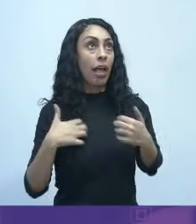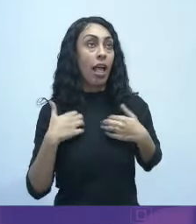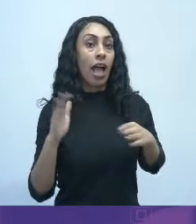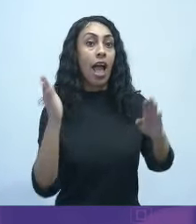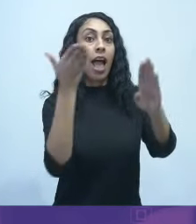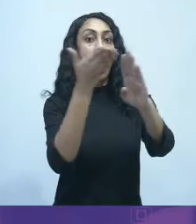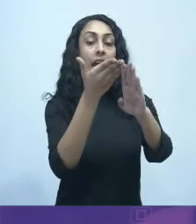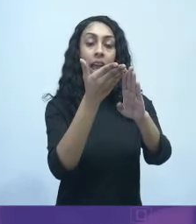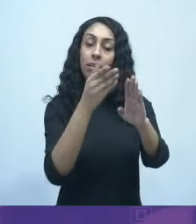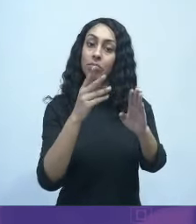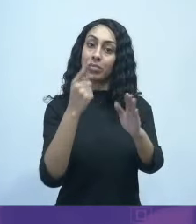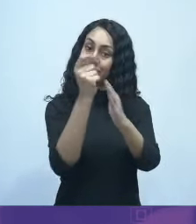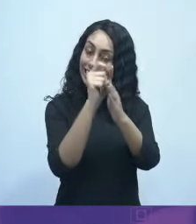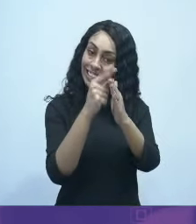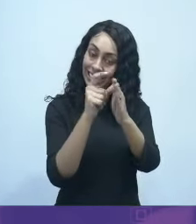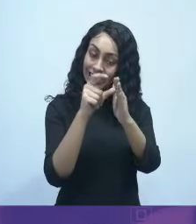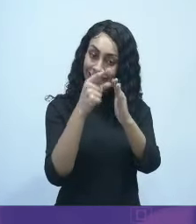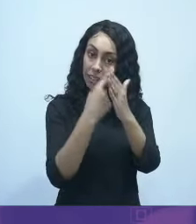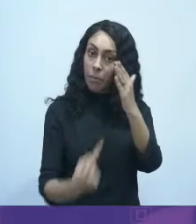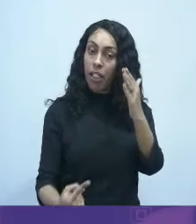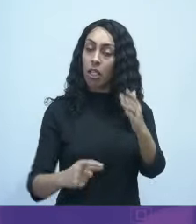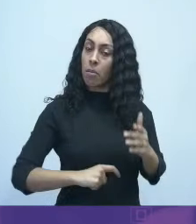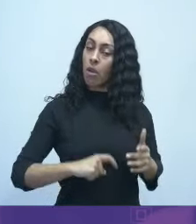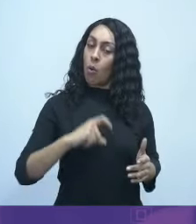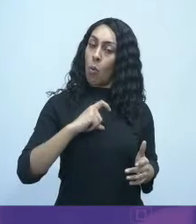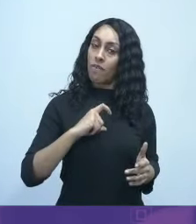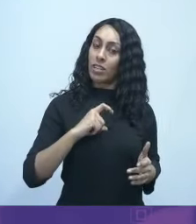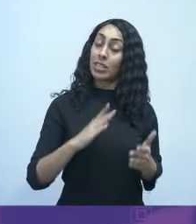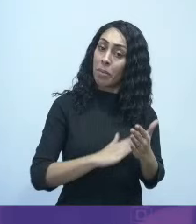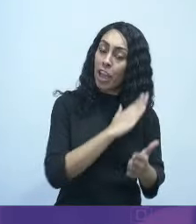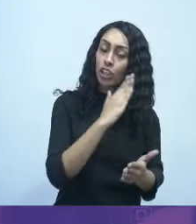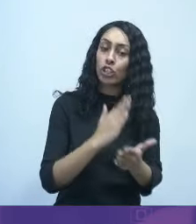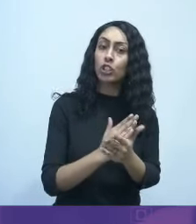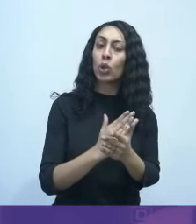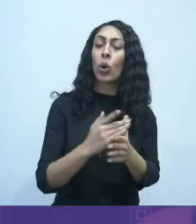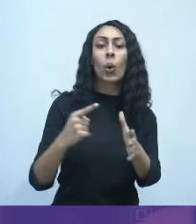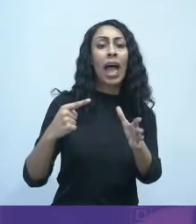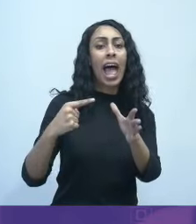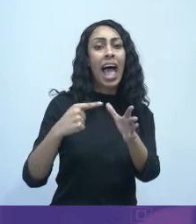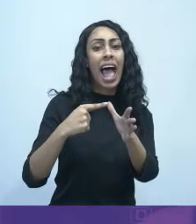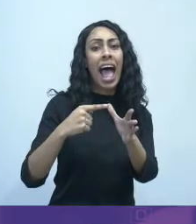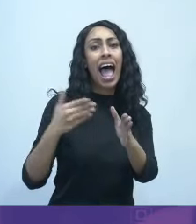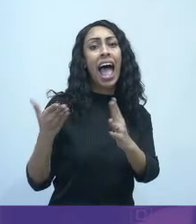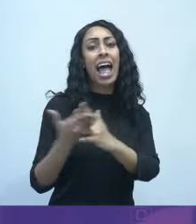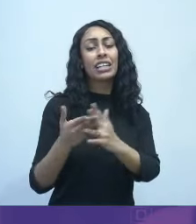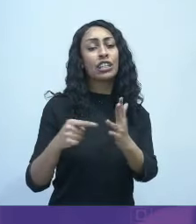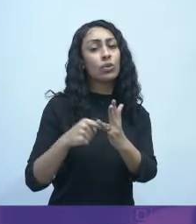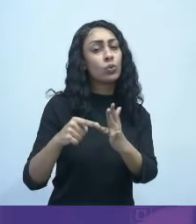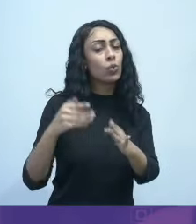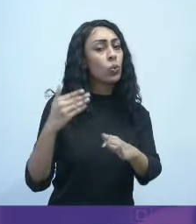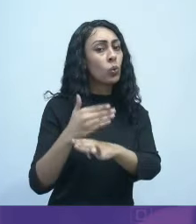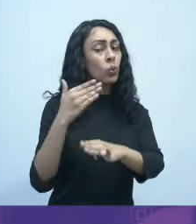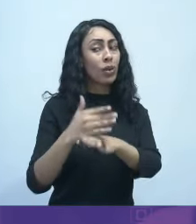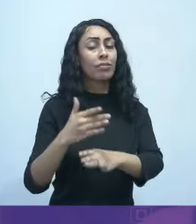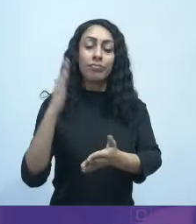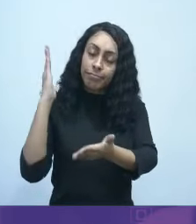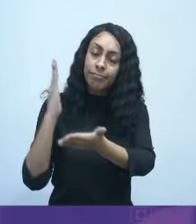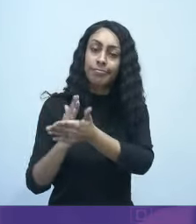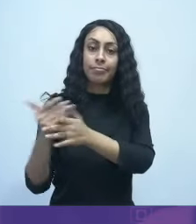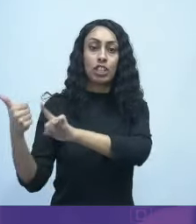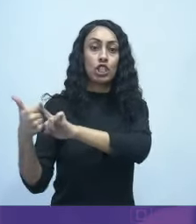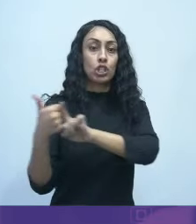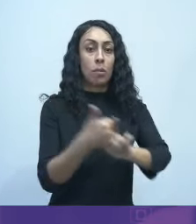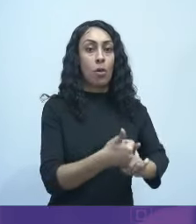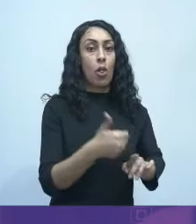terms of disability confident, but to make sure that access to work is a scheme that can genuinely support people who want to make